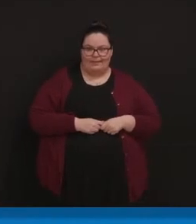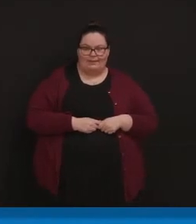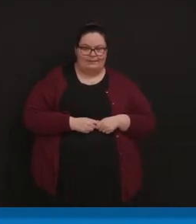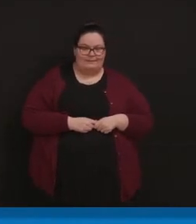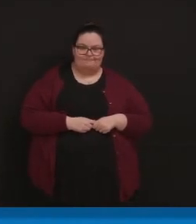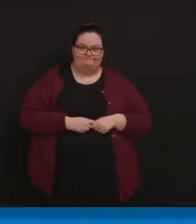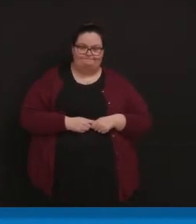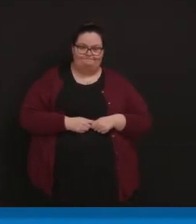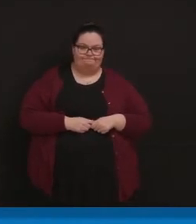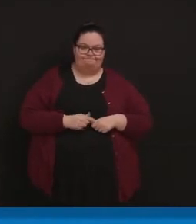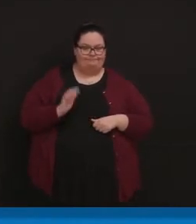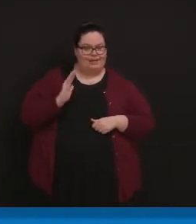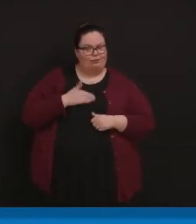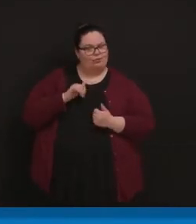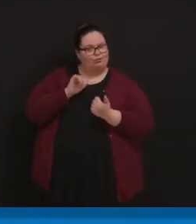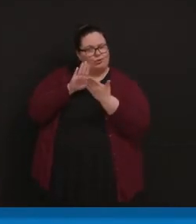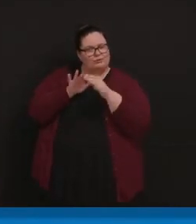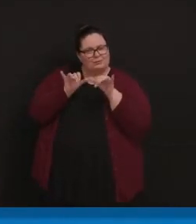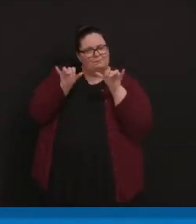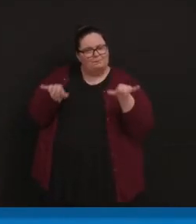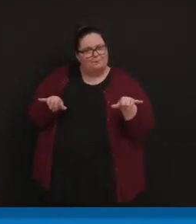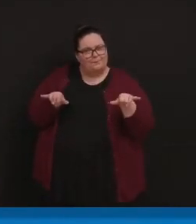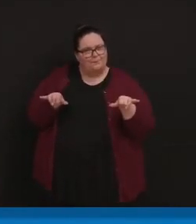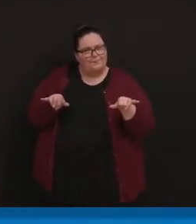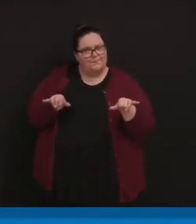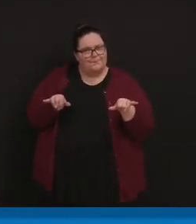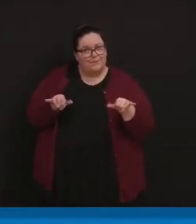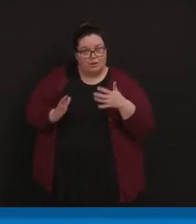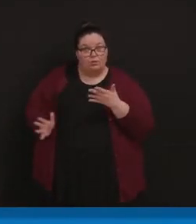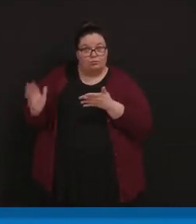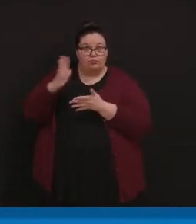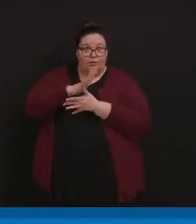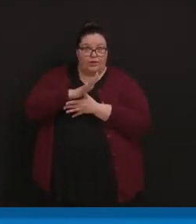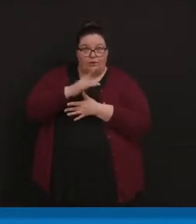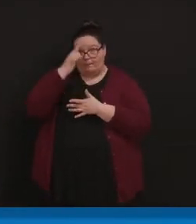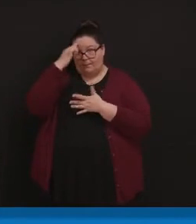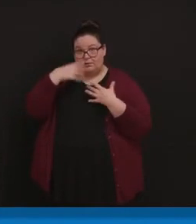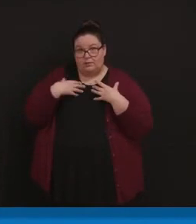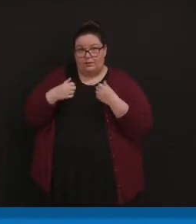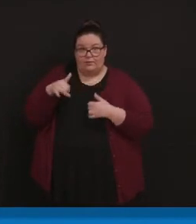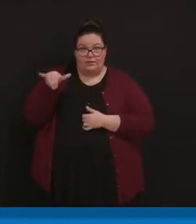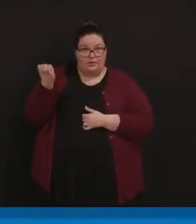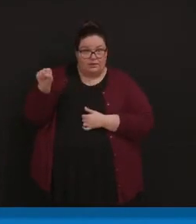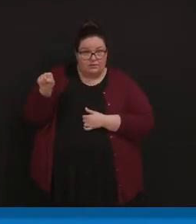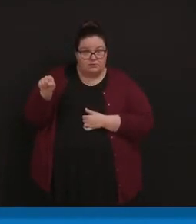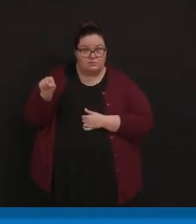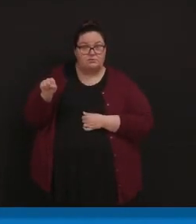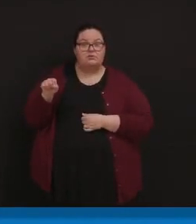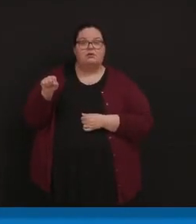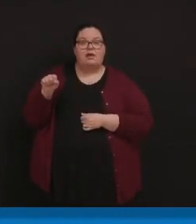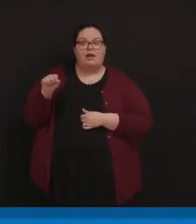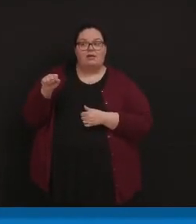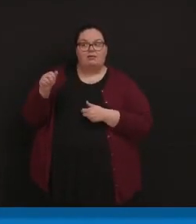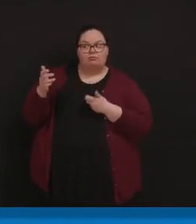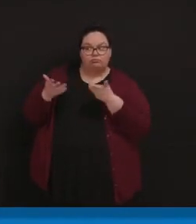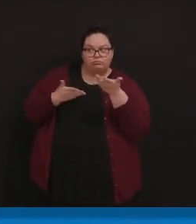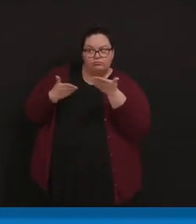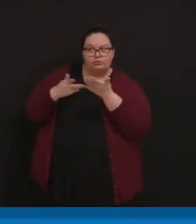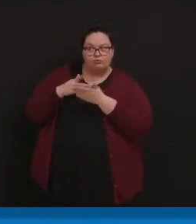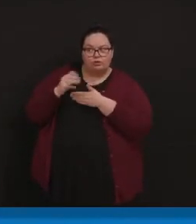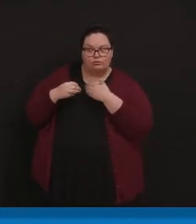been doing in terms of our approach. I know it is a huge priority, and I know that, again, whatever resources we have, we are putting